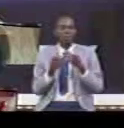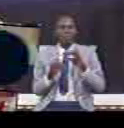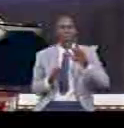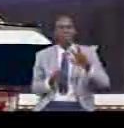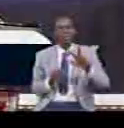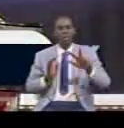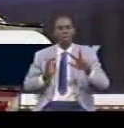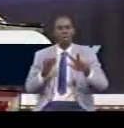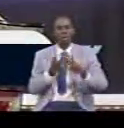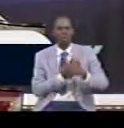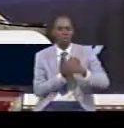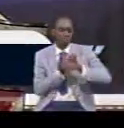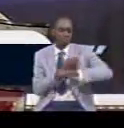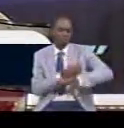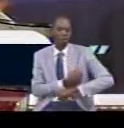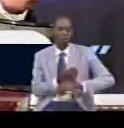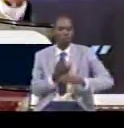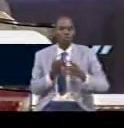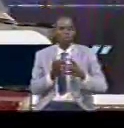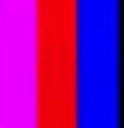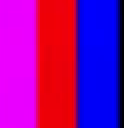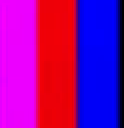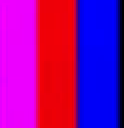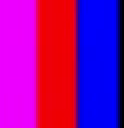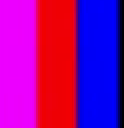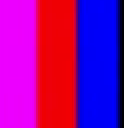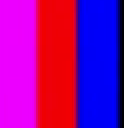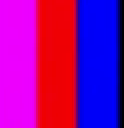Through the Son by the Father, our